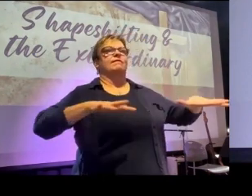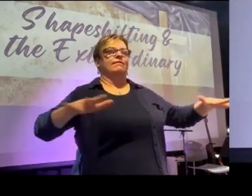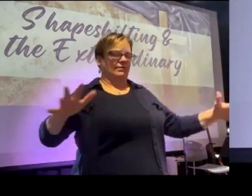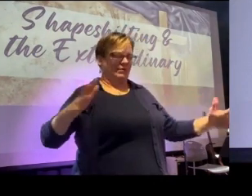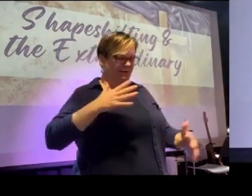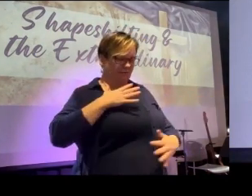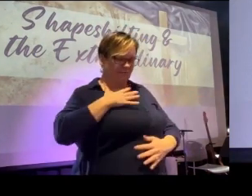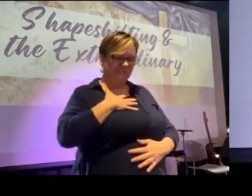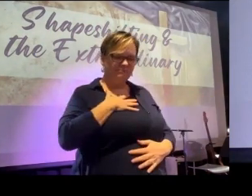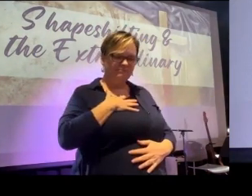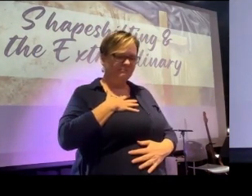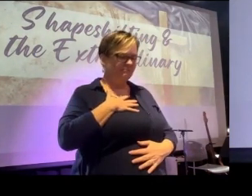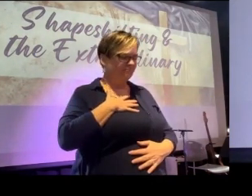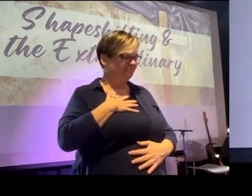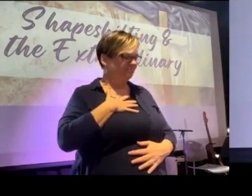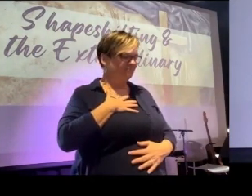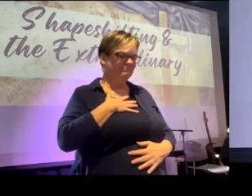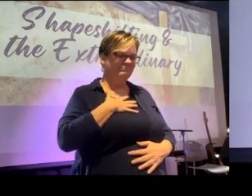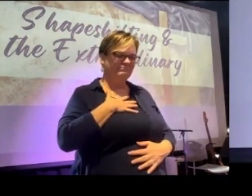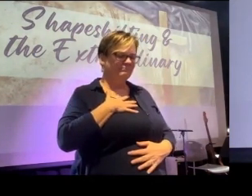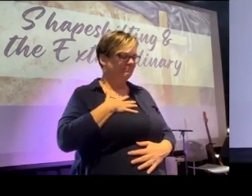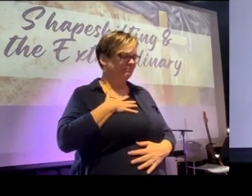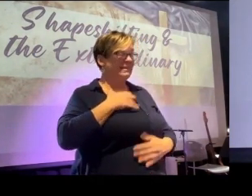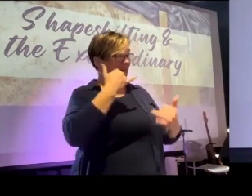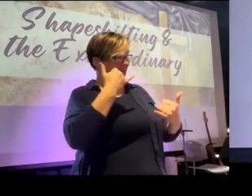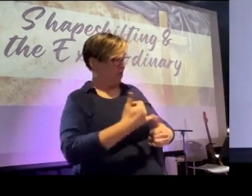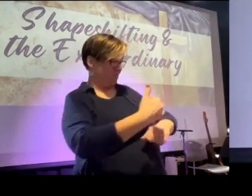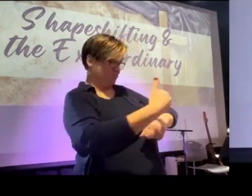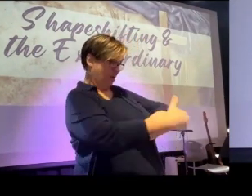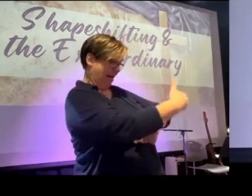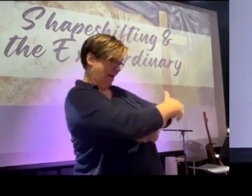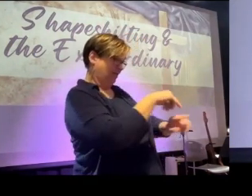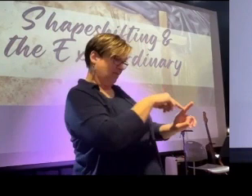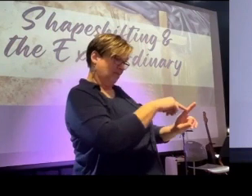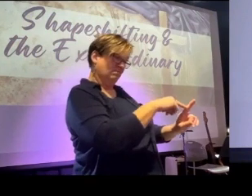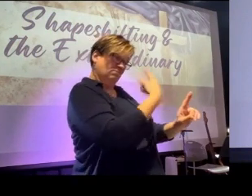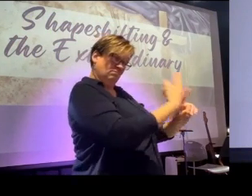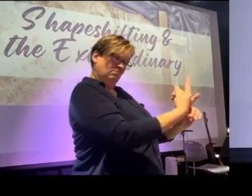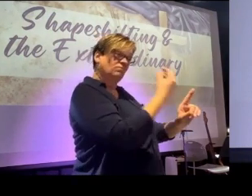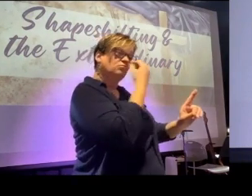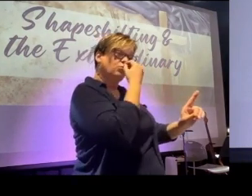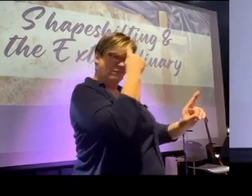We are not to live on just bread alone. No.